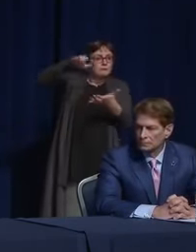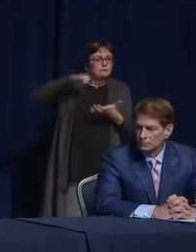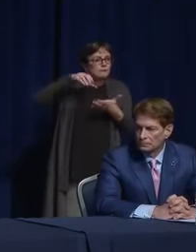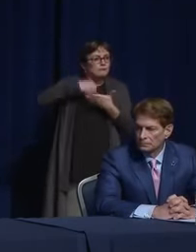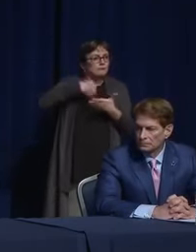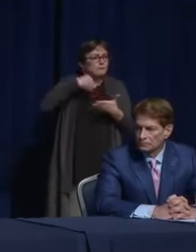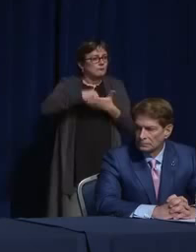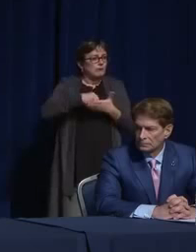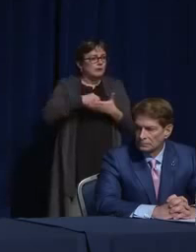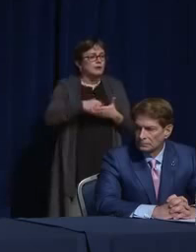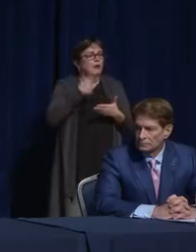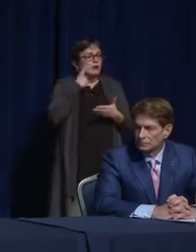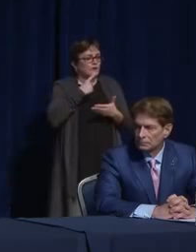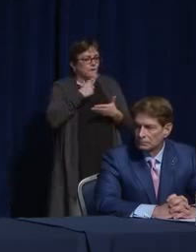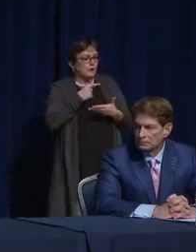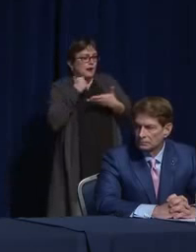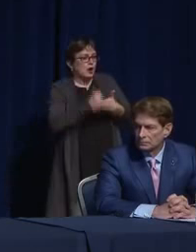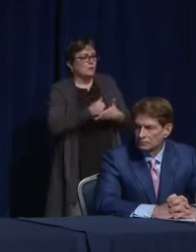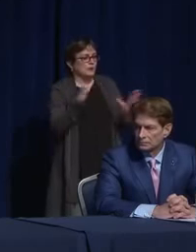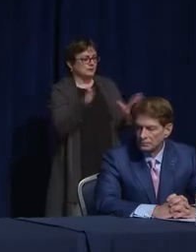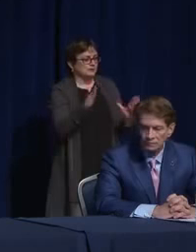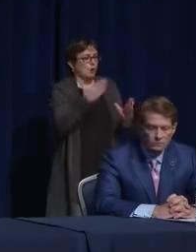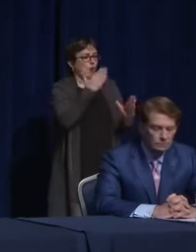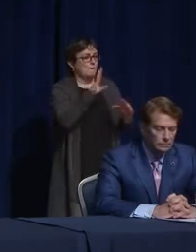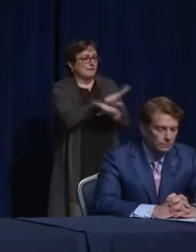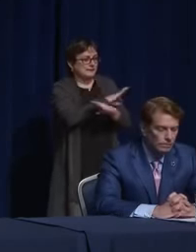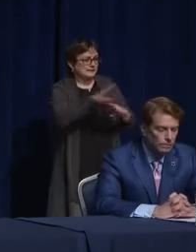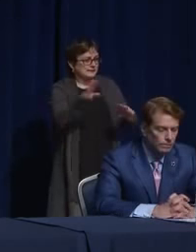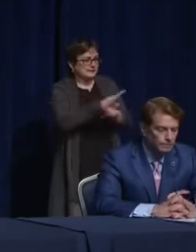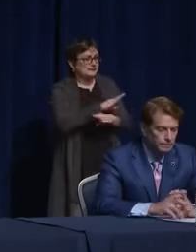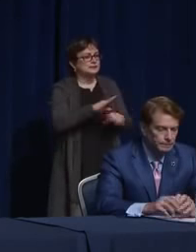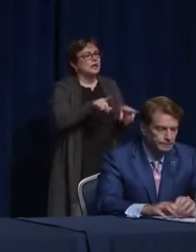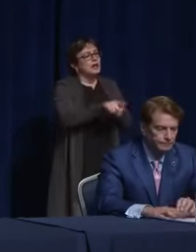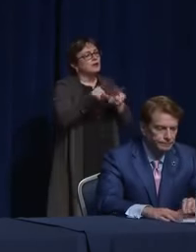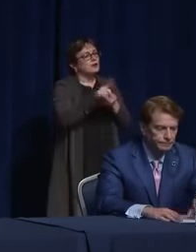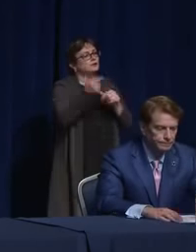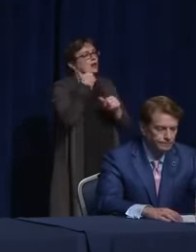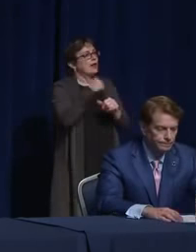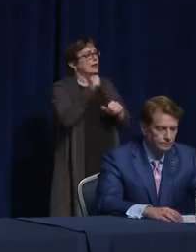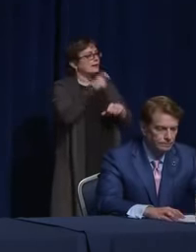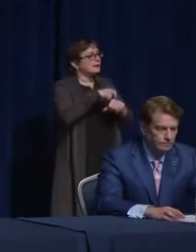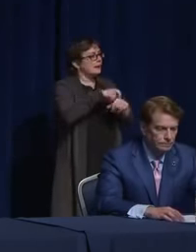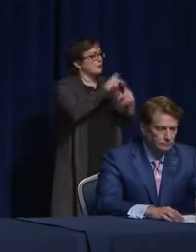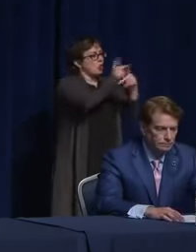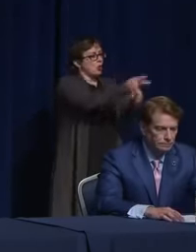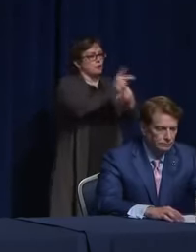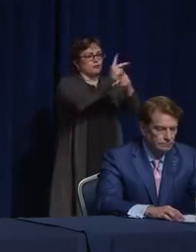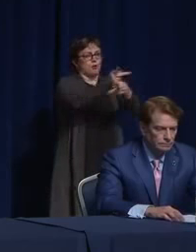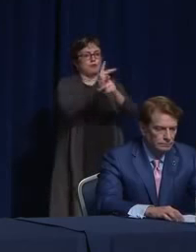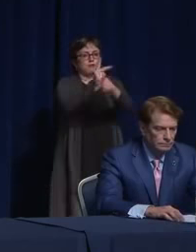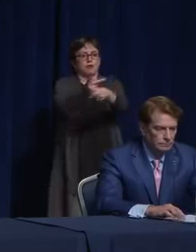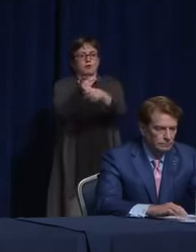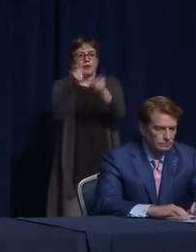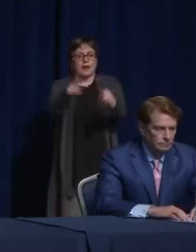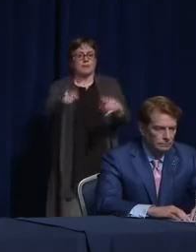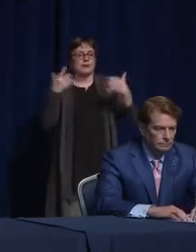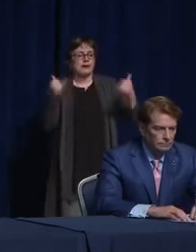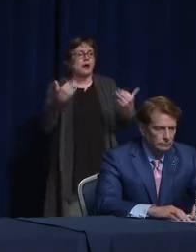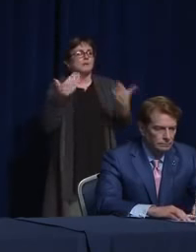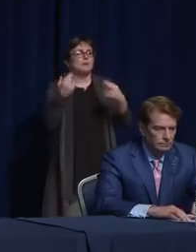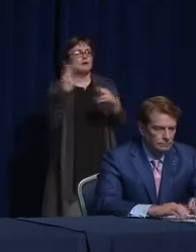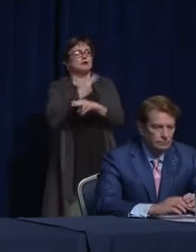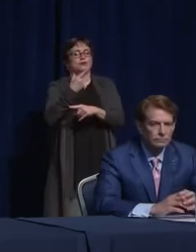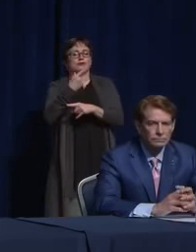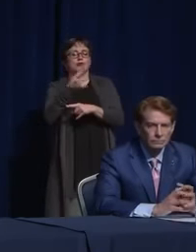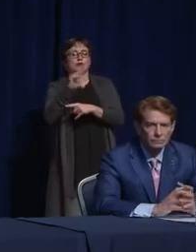in that we will fight to ensure that any loans provided now could be paid down by grant funds